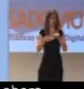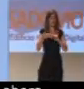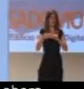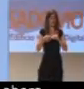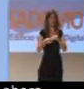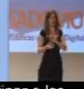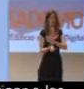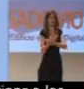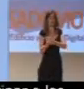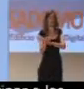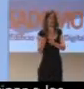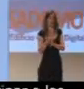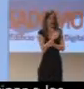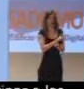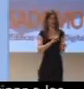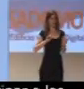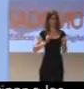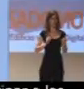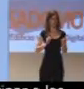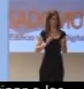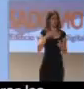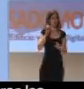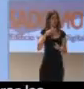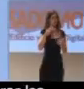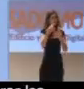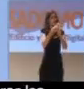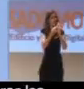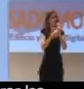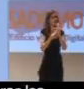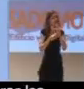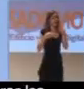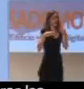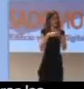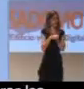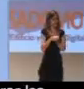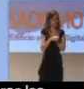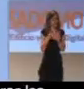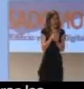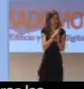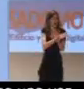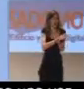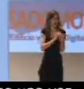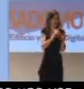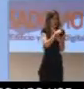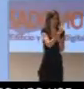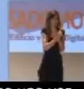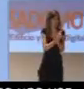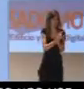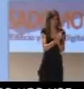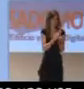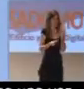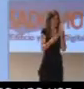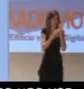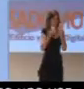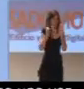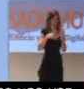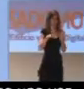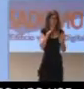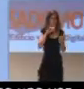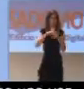anticipate to develop accessibility technology,